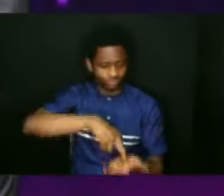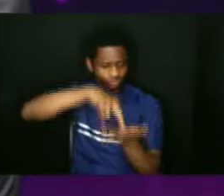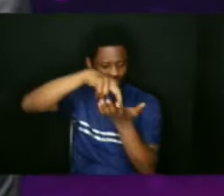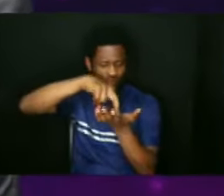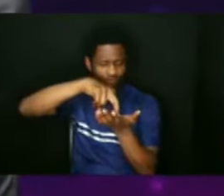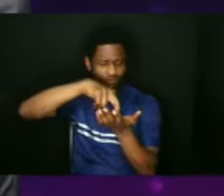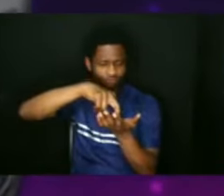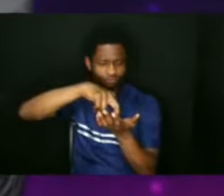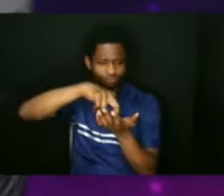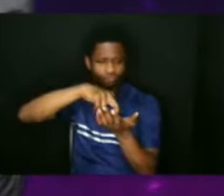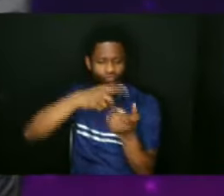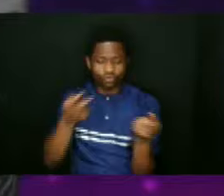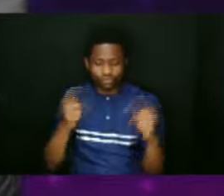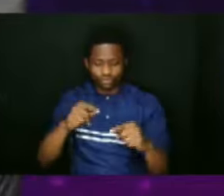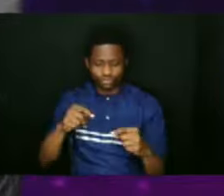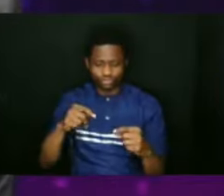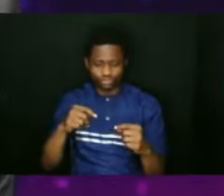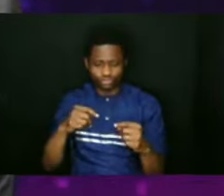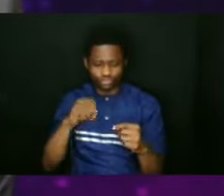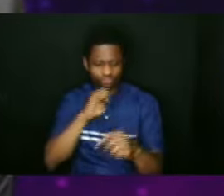lower.